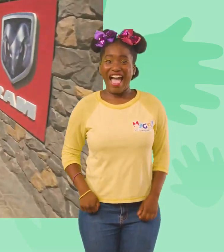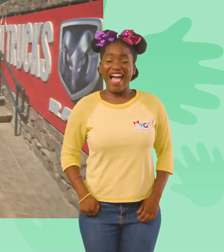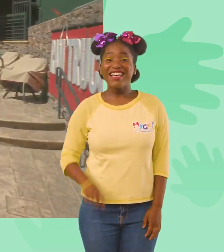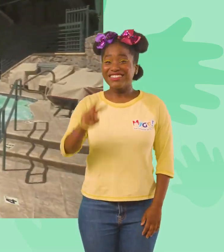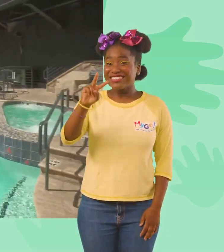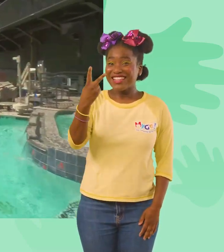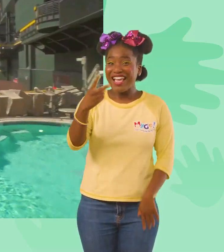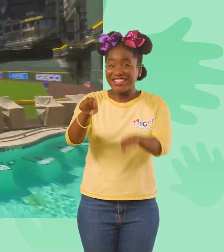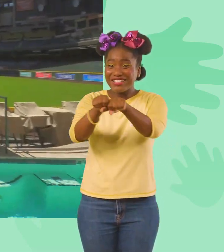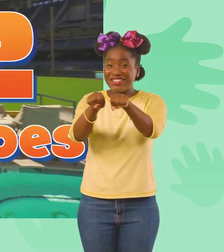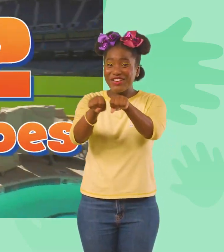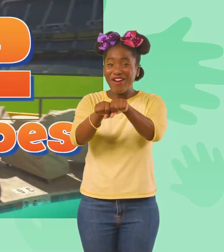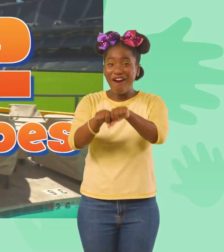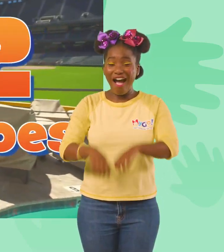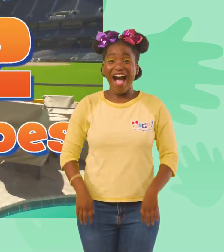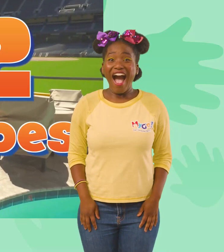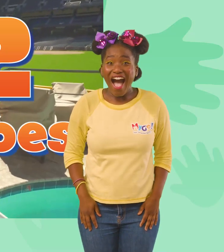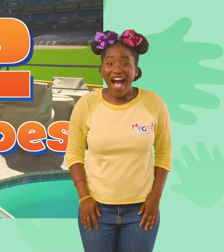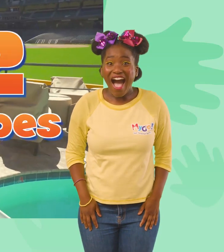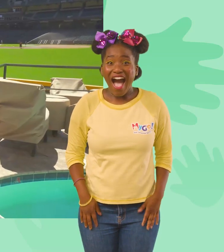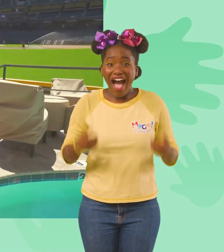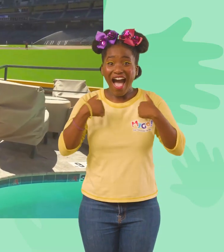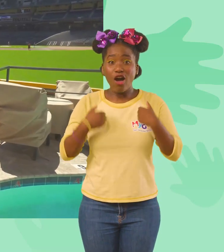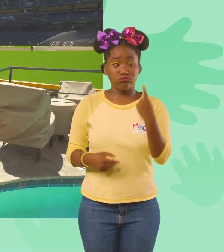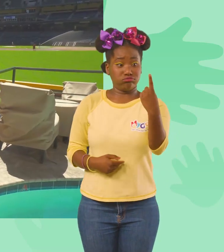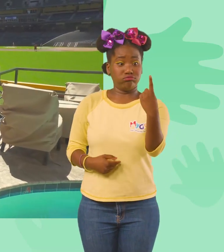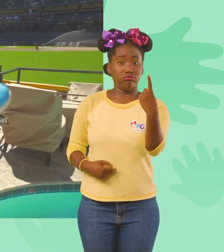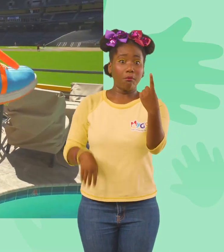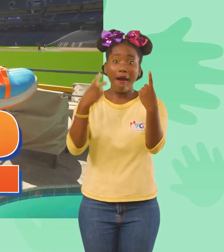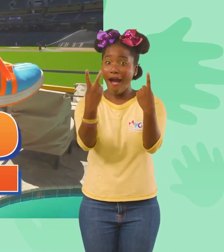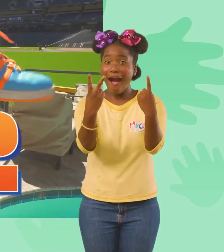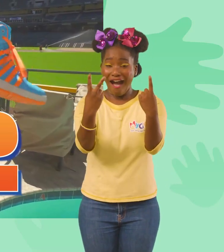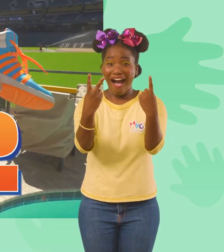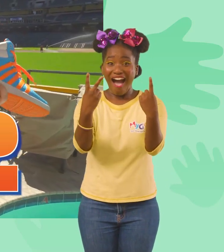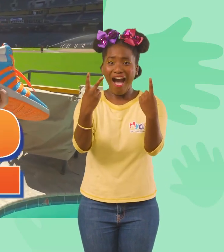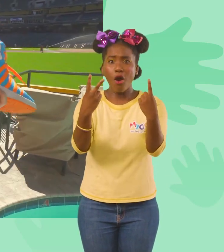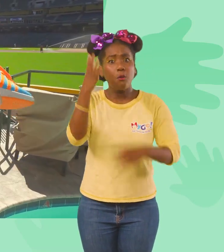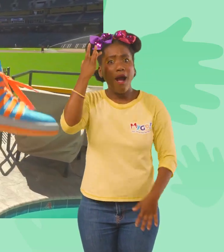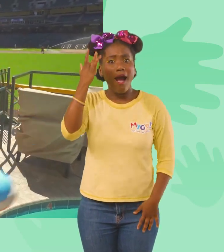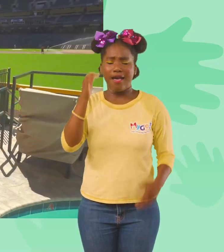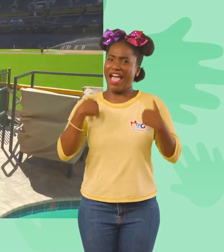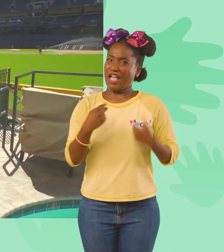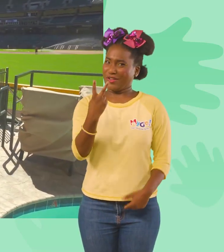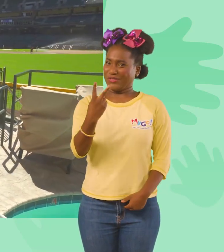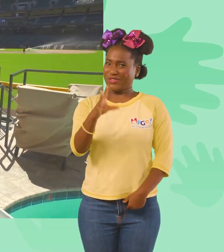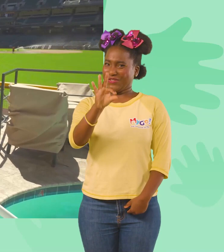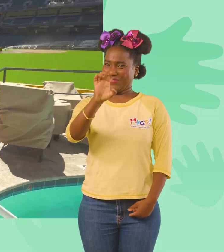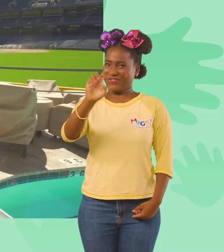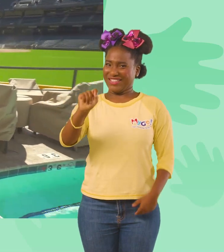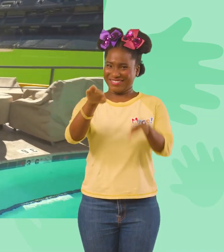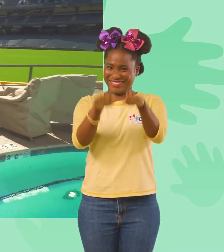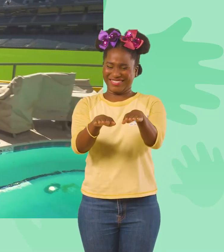And here is the second shoe. Check it out. One, two, because I have 2 feet. All